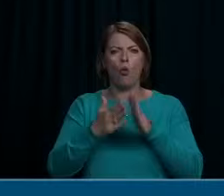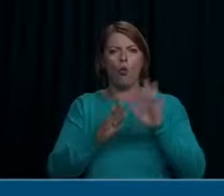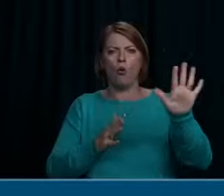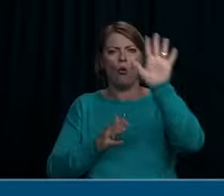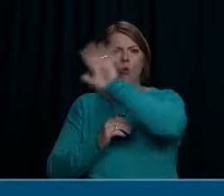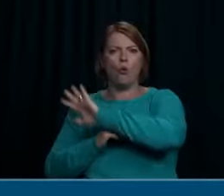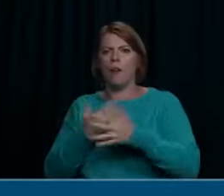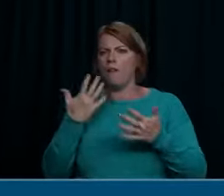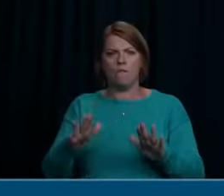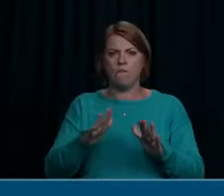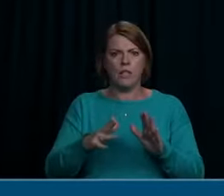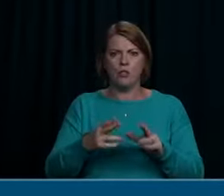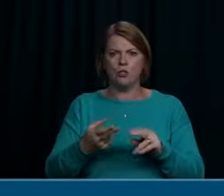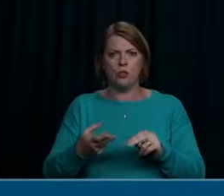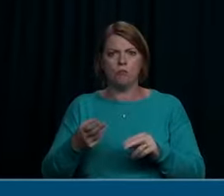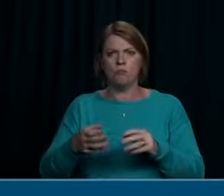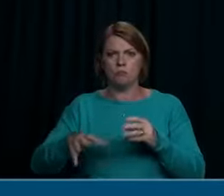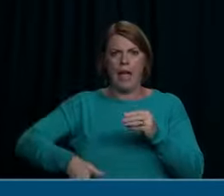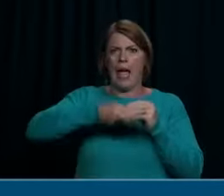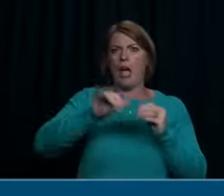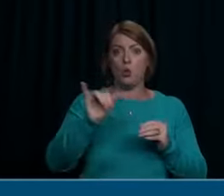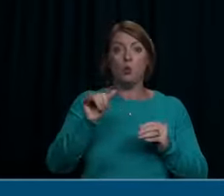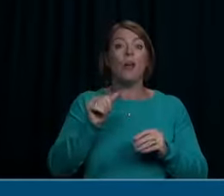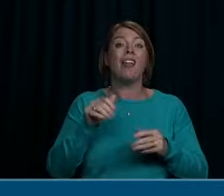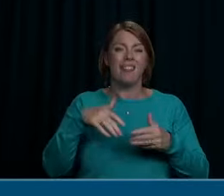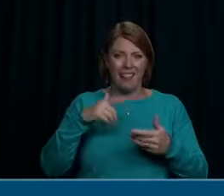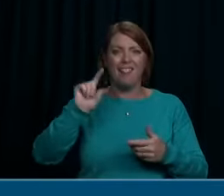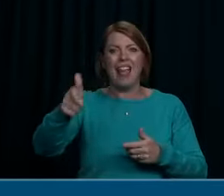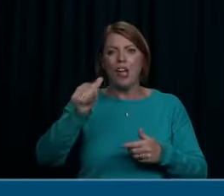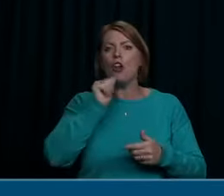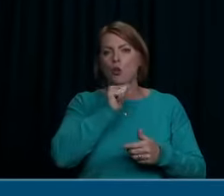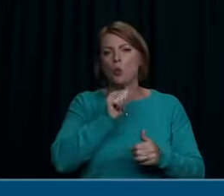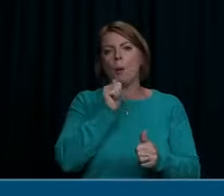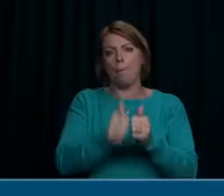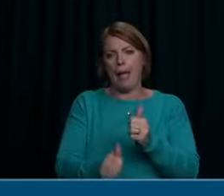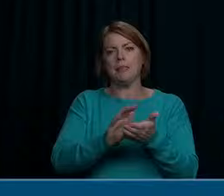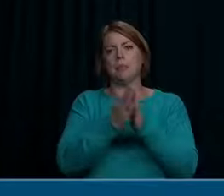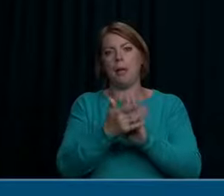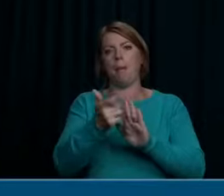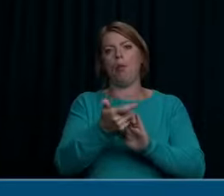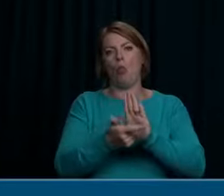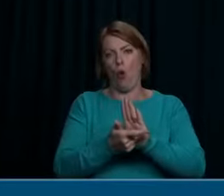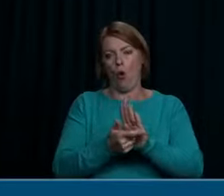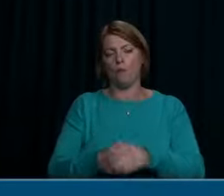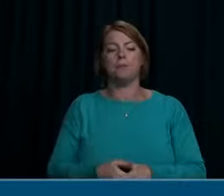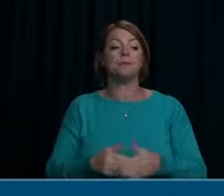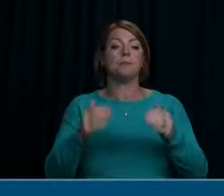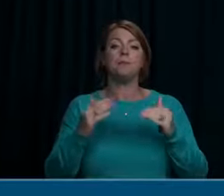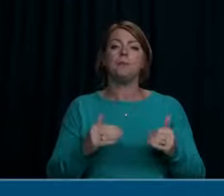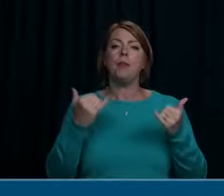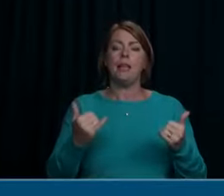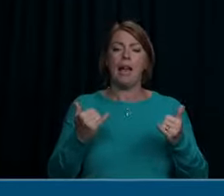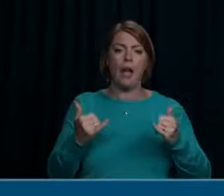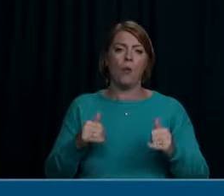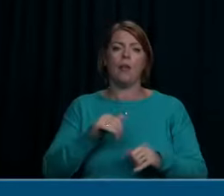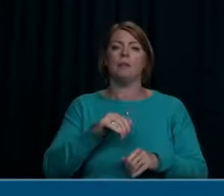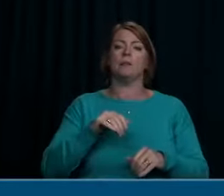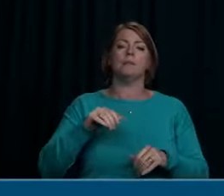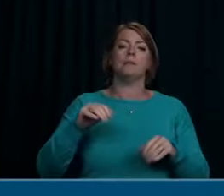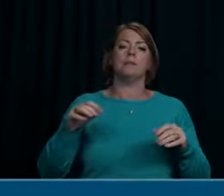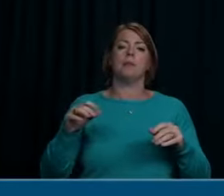of Arizona picked it up and actually passed it as a law. Let me ask you about the Bipartisan Infrastructure Act that